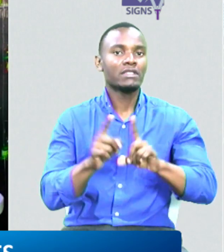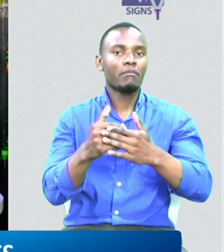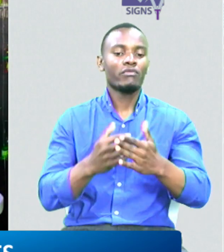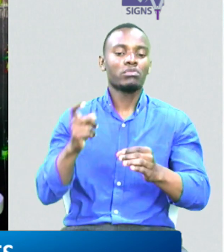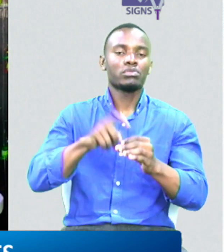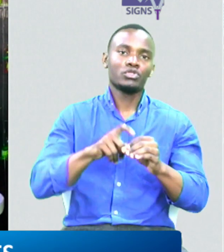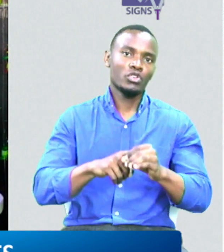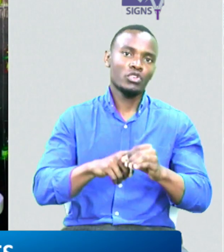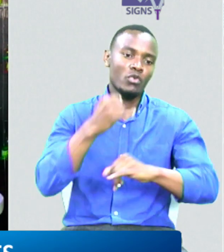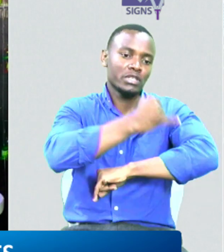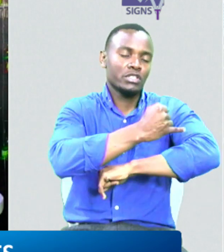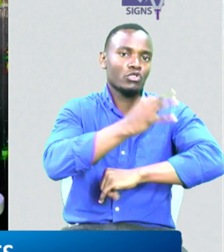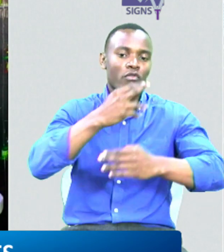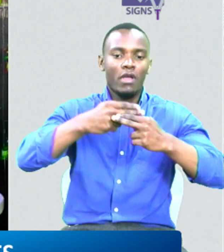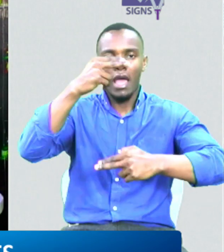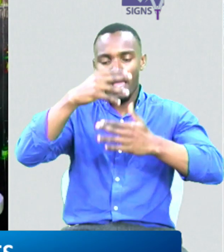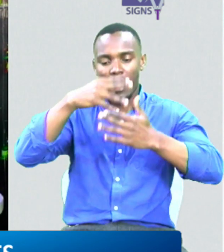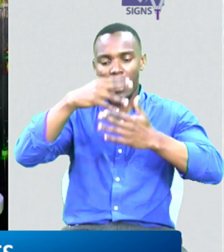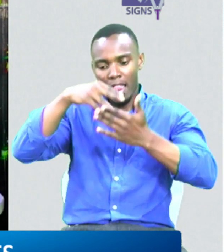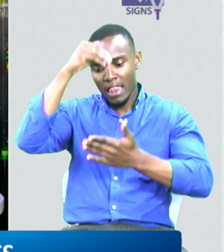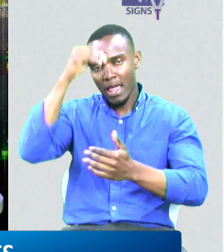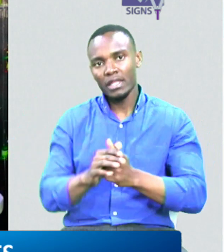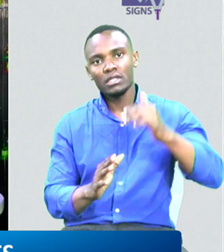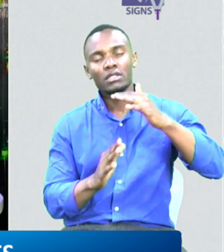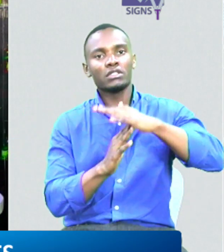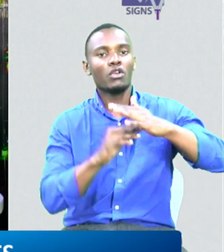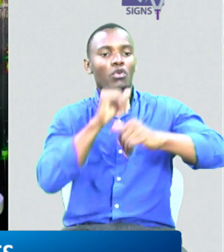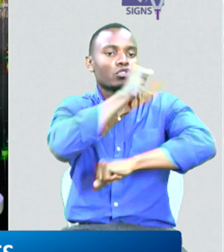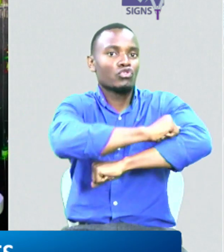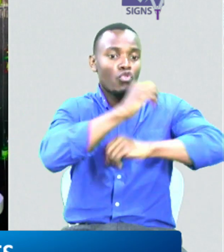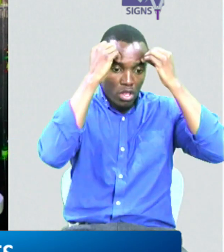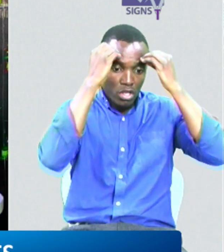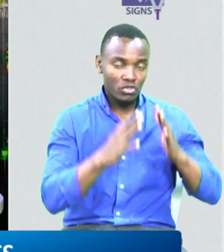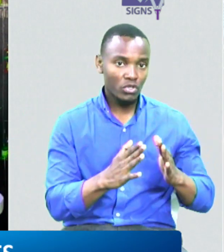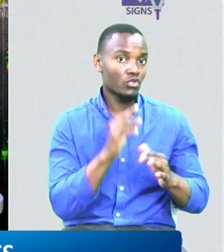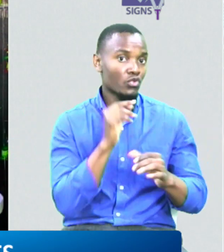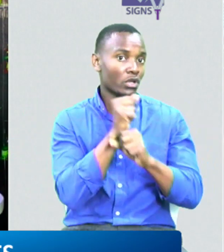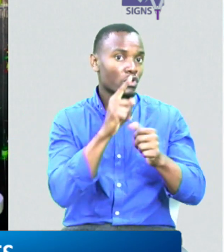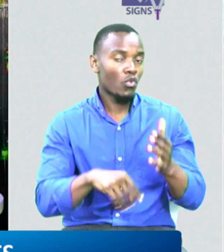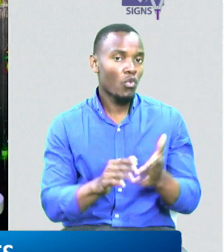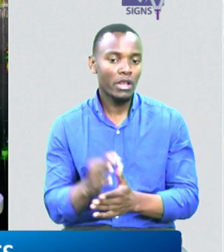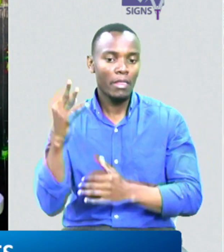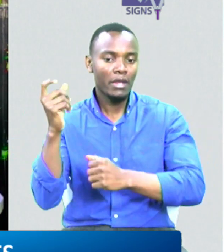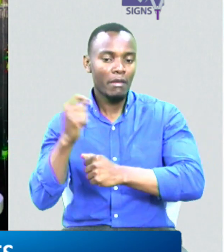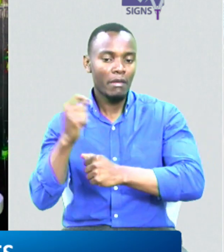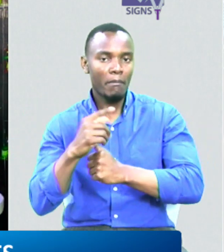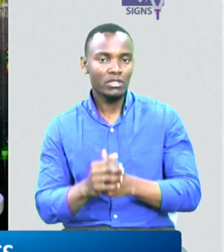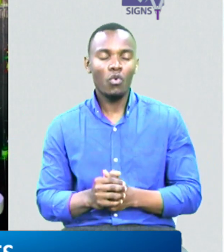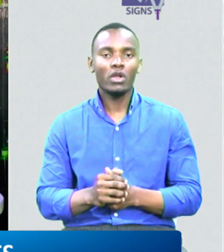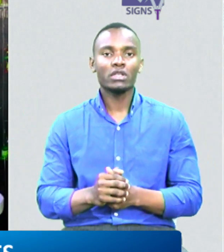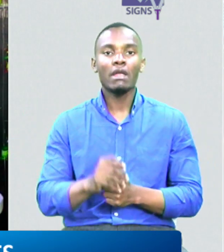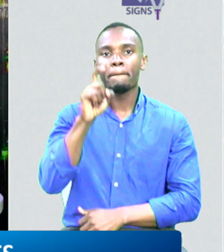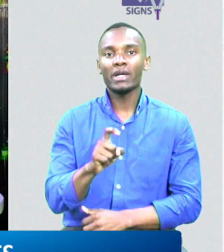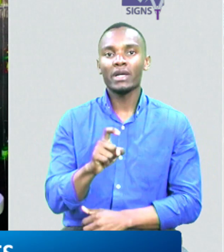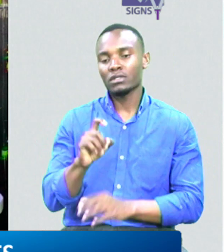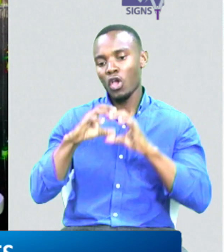to senior schools that will no longer be categorized as present. The schools now known as national, extra